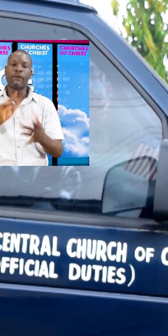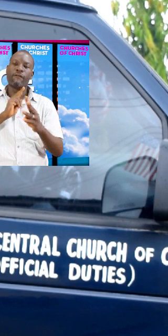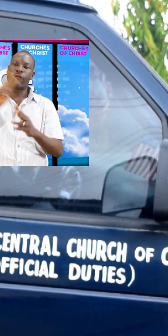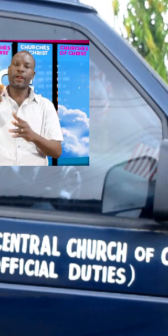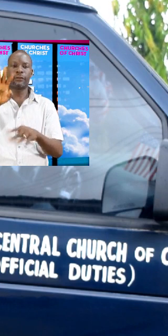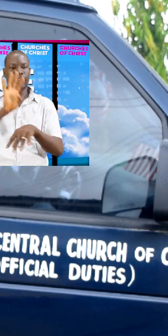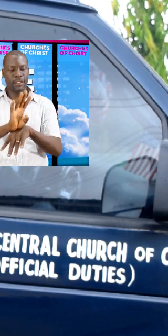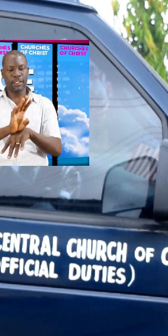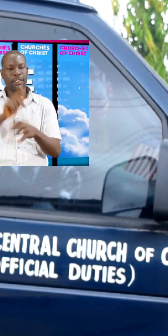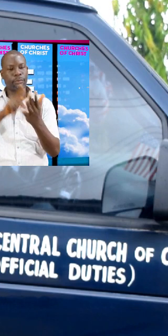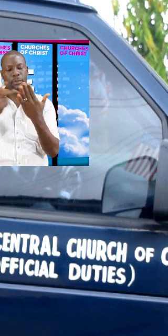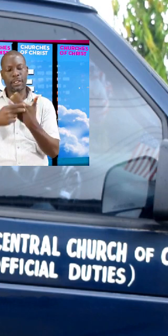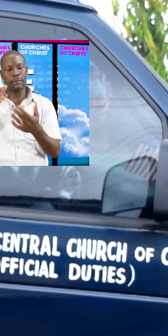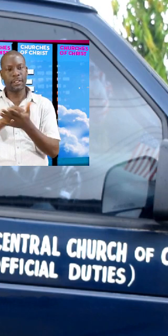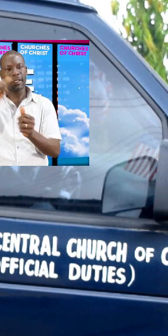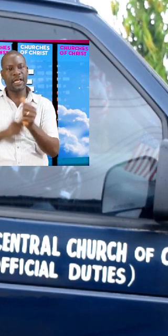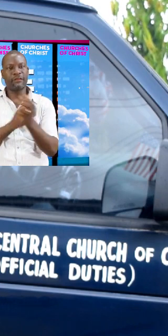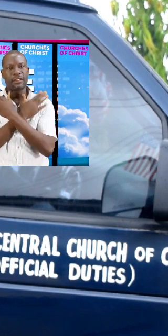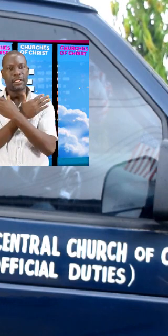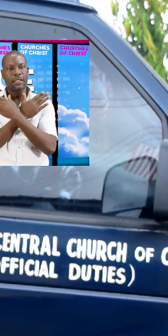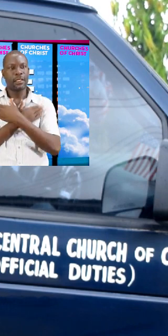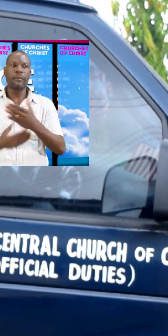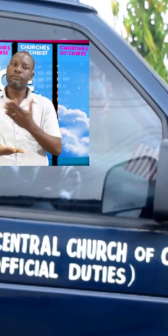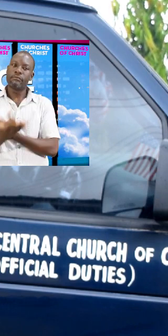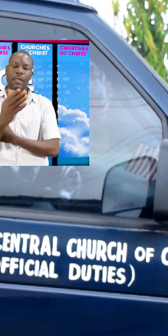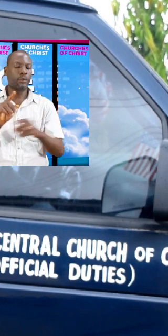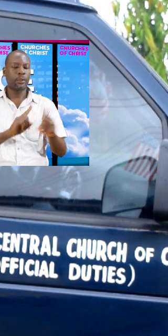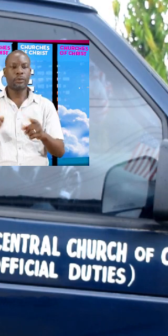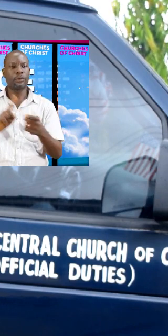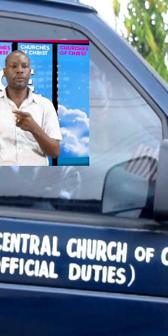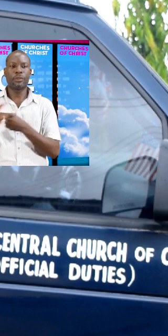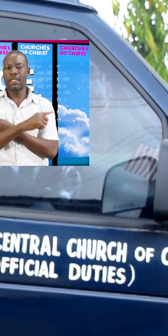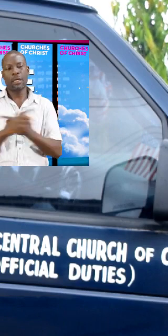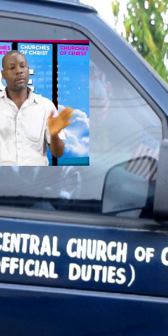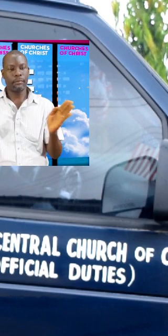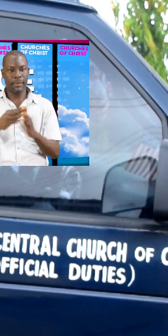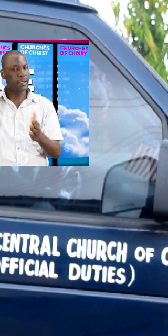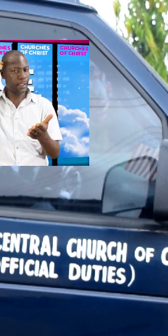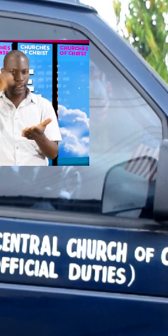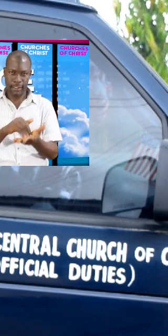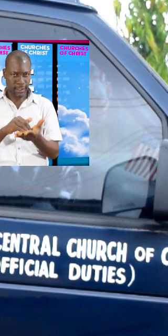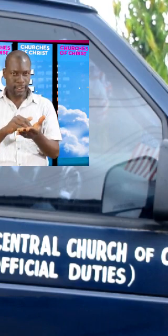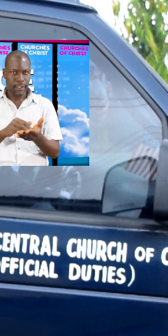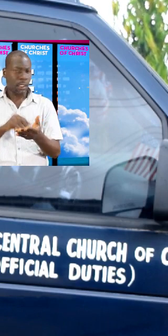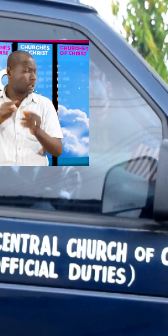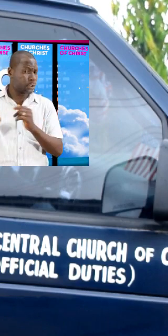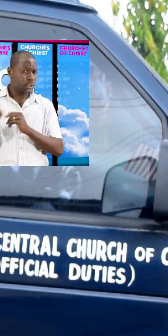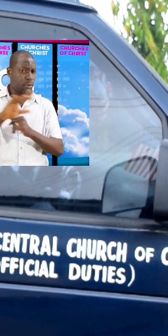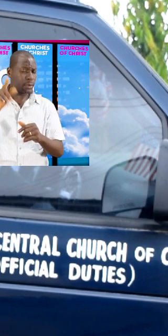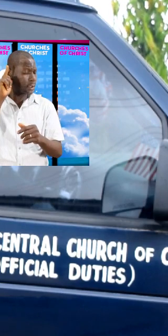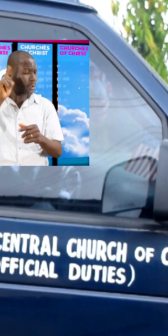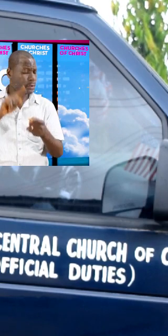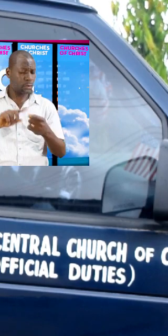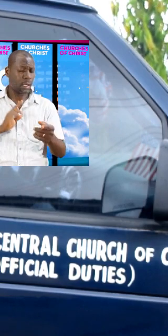Church, Ejume Dieno, Akosierebia, Yano Eyeno, Enna Enne, Yano, Asan Abishiamu Ebiono. Mua Muta, Eshe Ejume